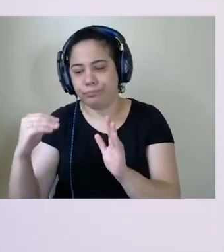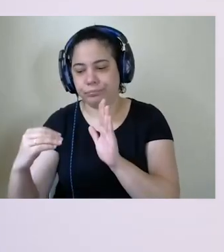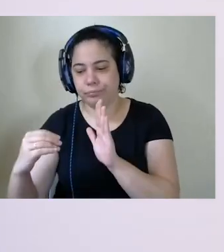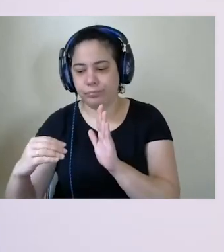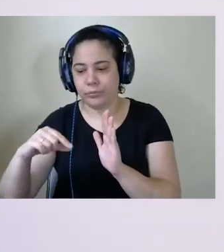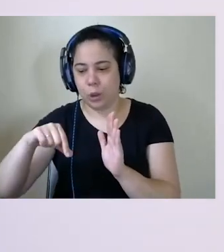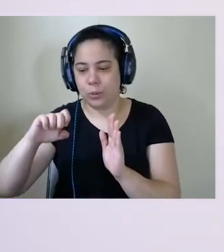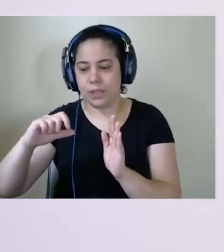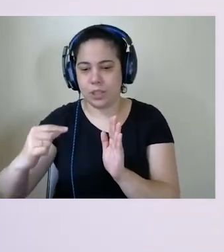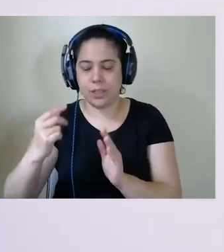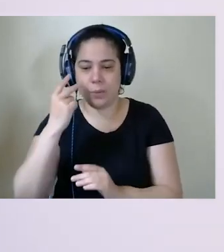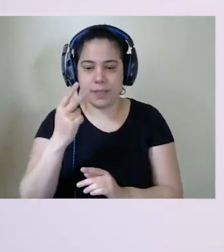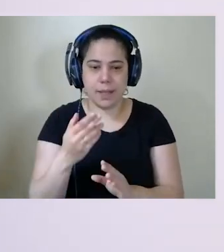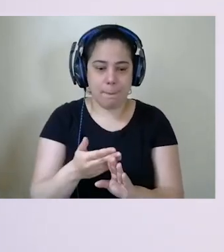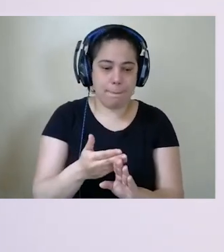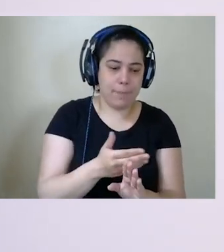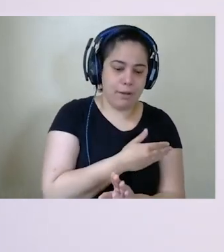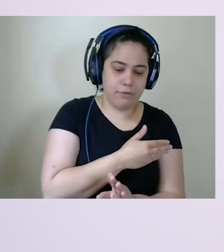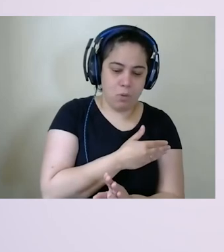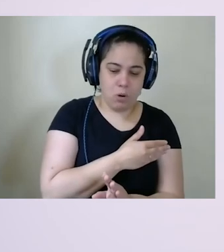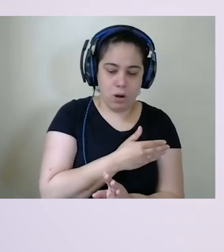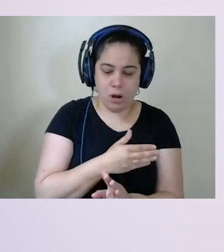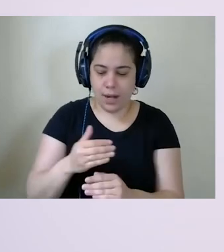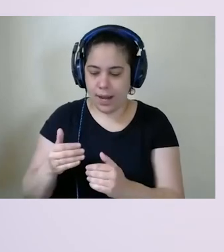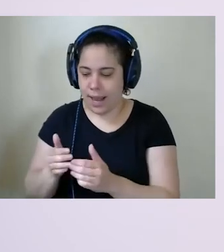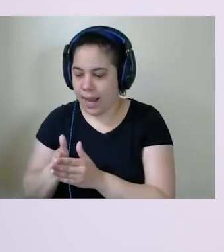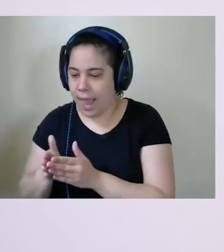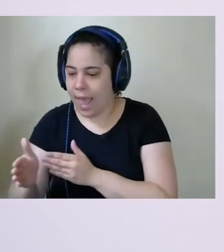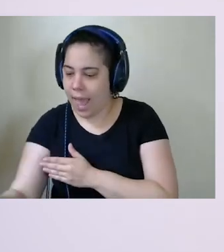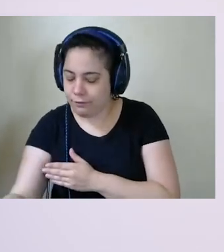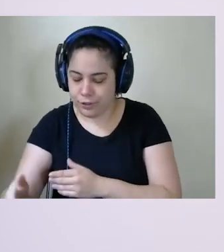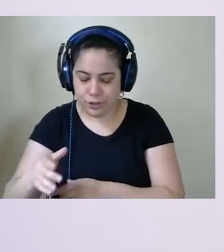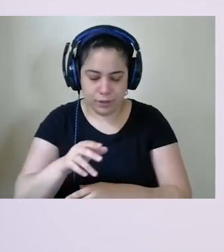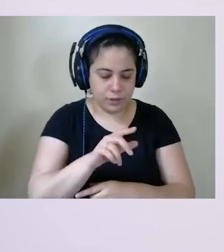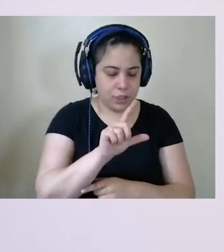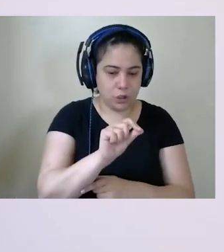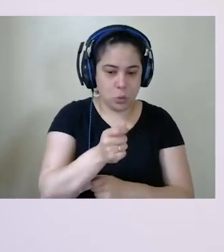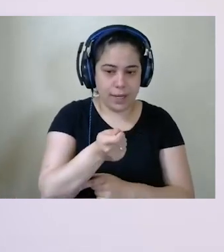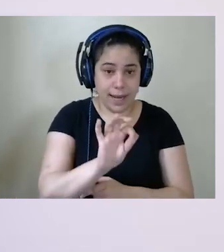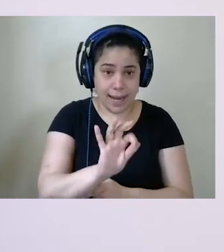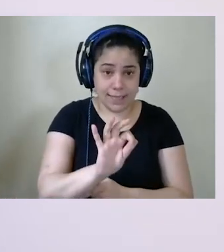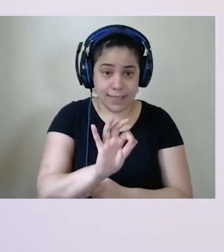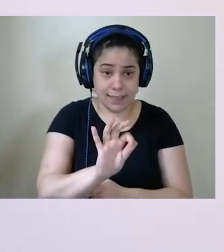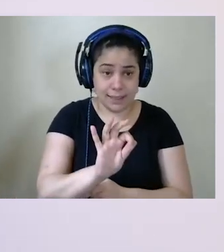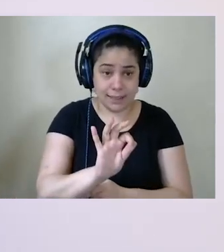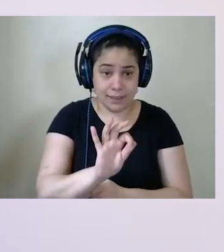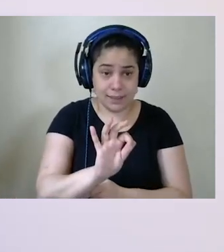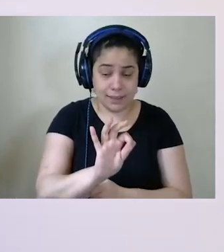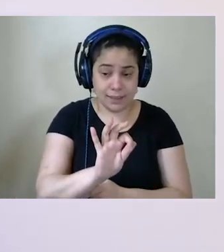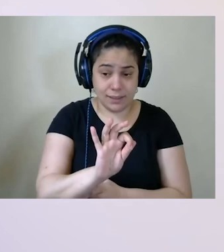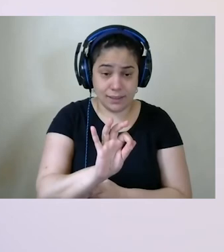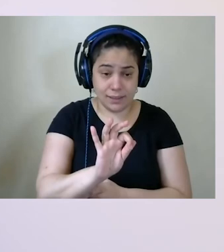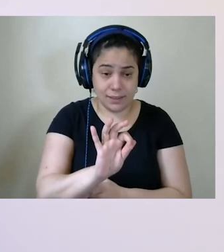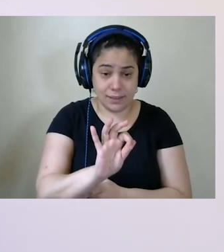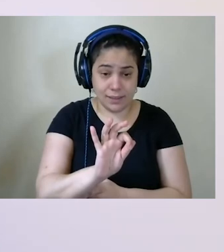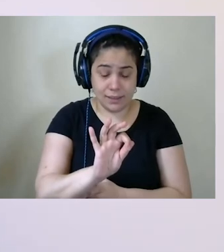at pre and post from 2019 compared to post my fall in 21. That